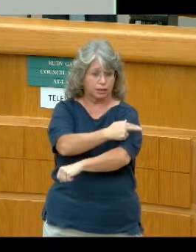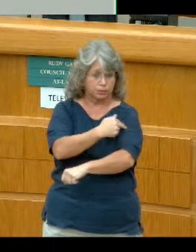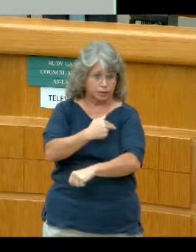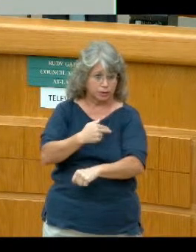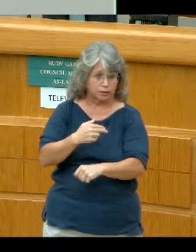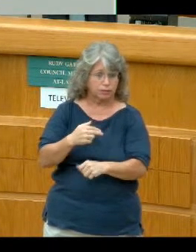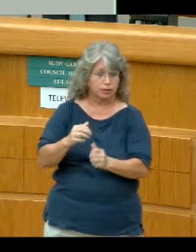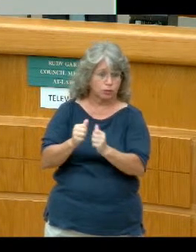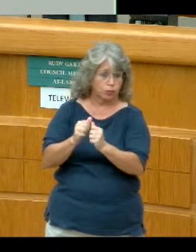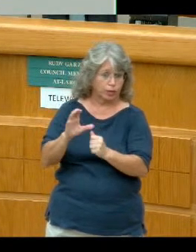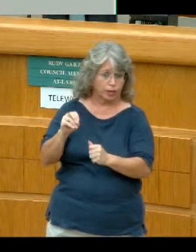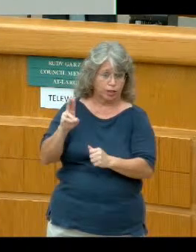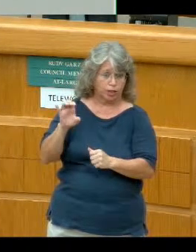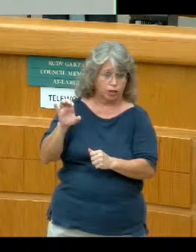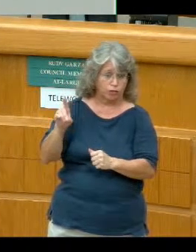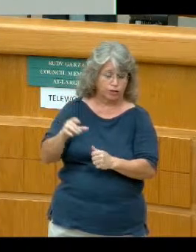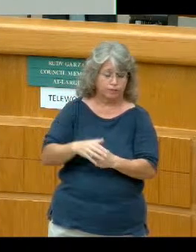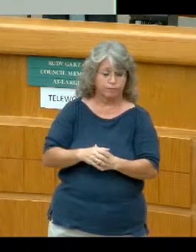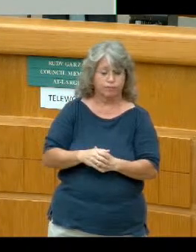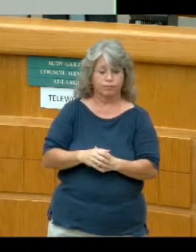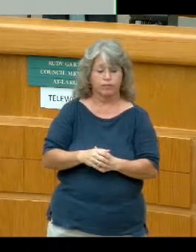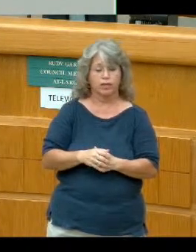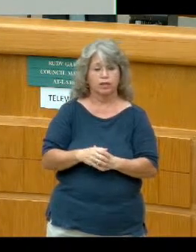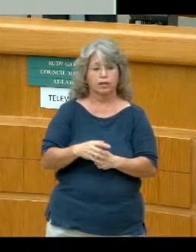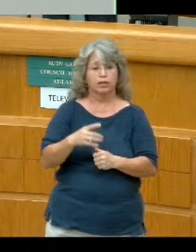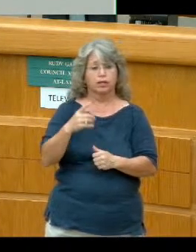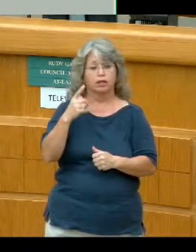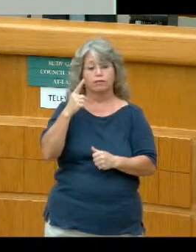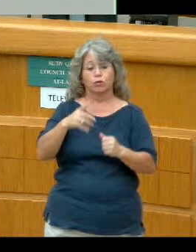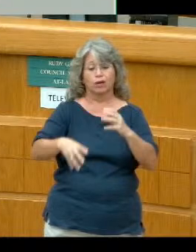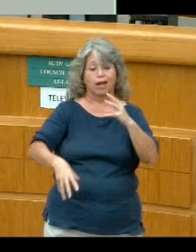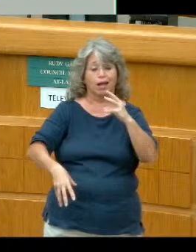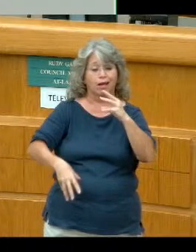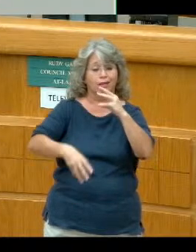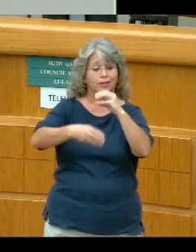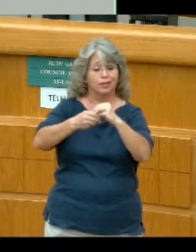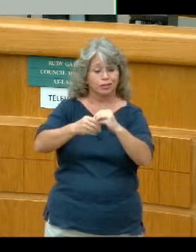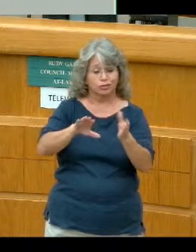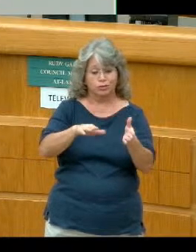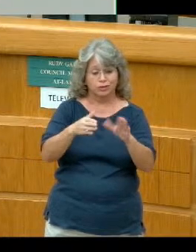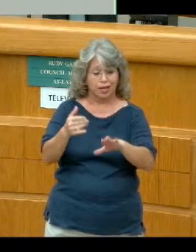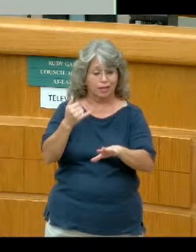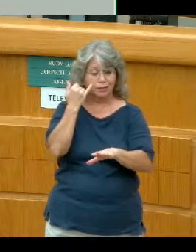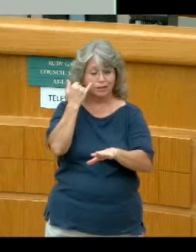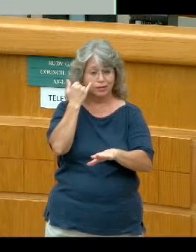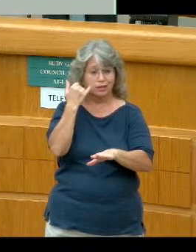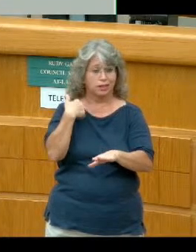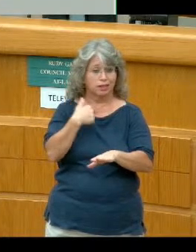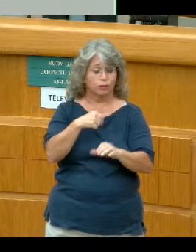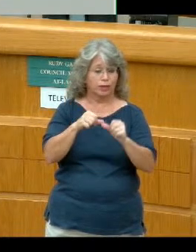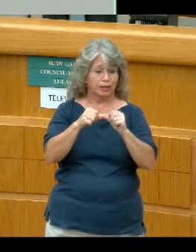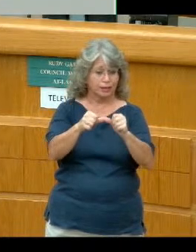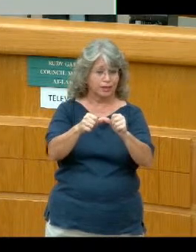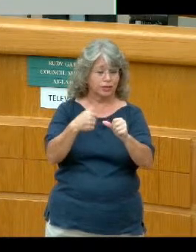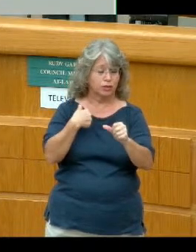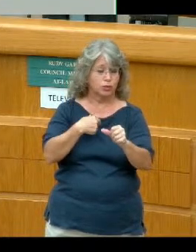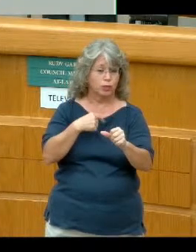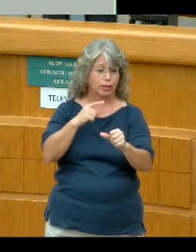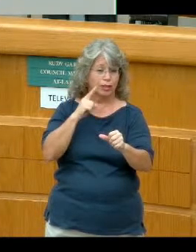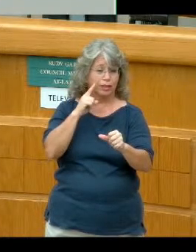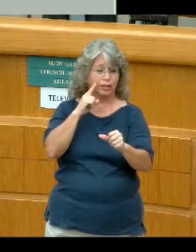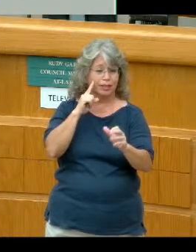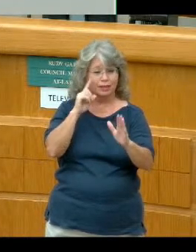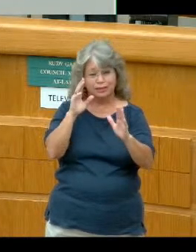on one day that have COVID-19. And for the additional fatalities, we're looking at, if we stay the course we're on now, about